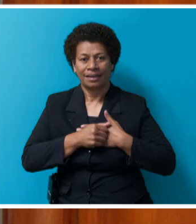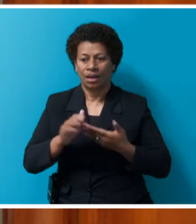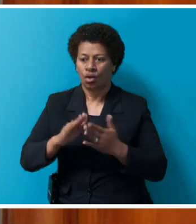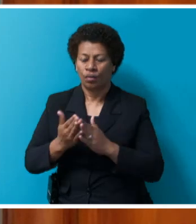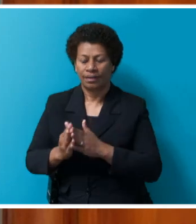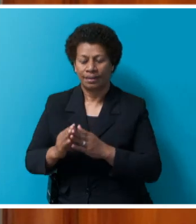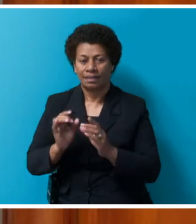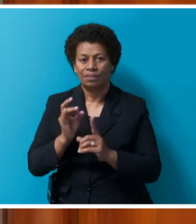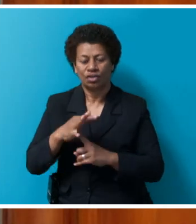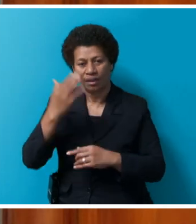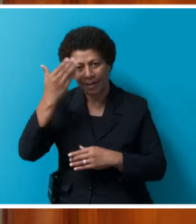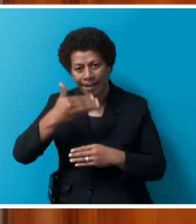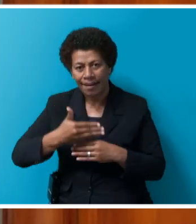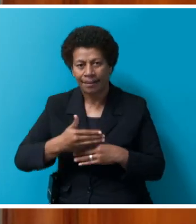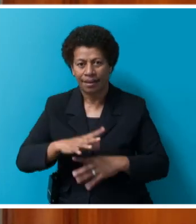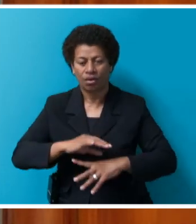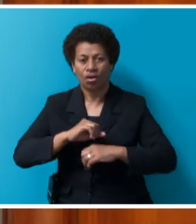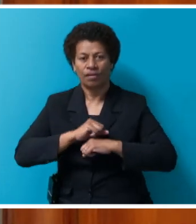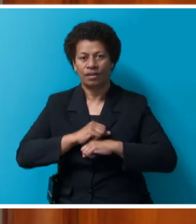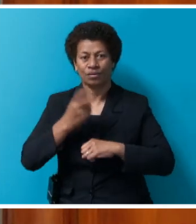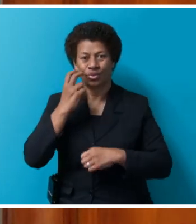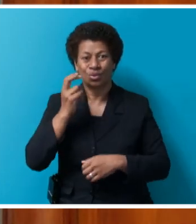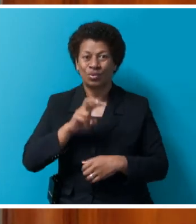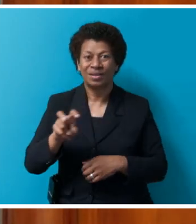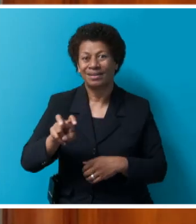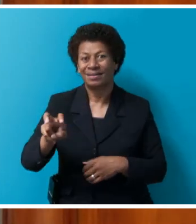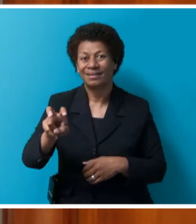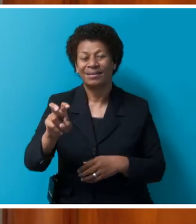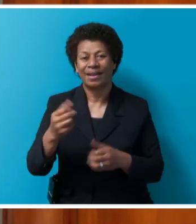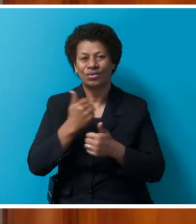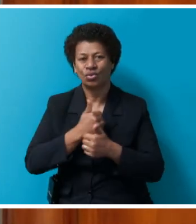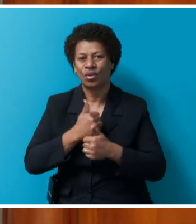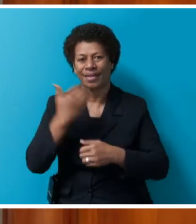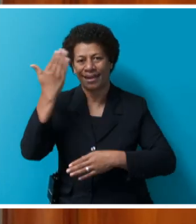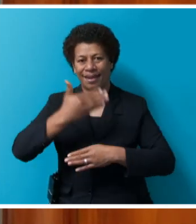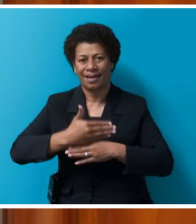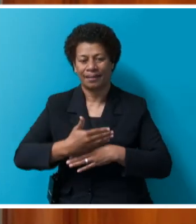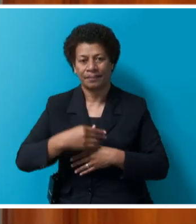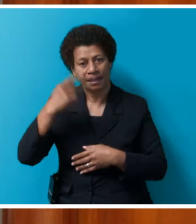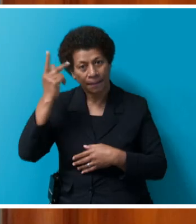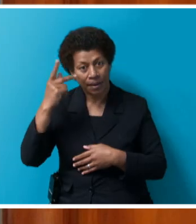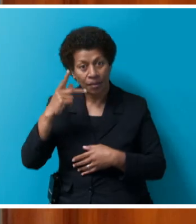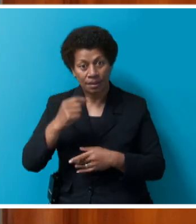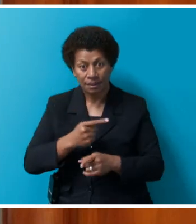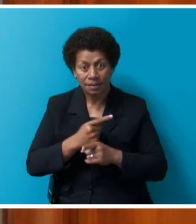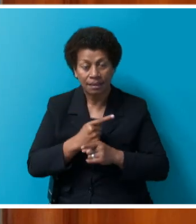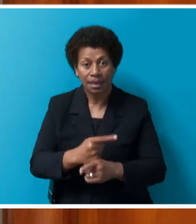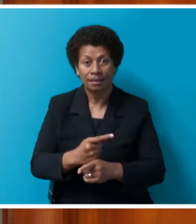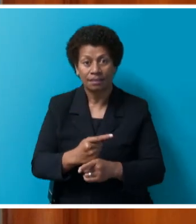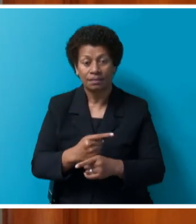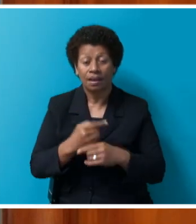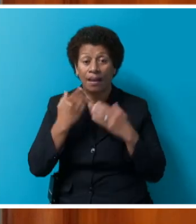night, and confidence in our tourists to enjoy the nightlife in Fiji. Our parents and guardians will appreciate the